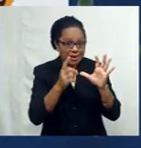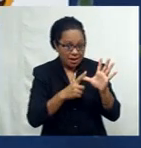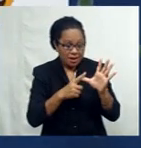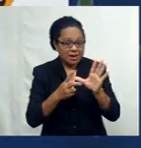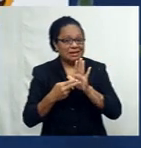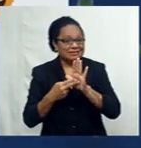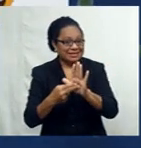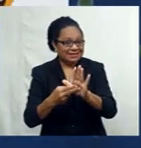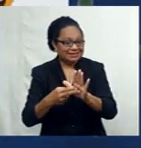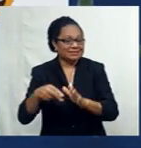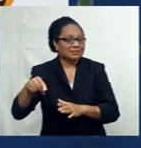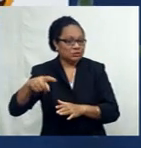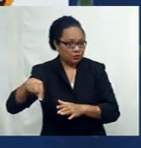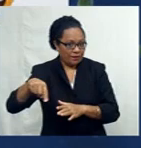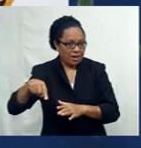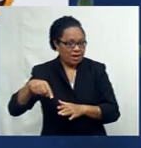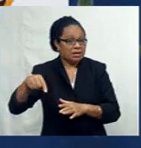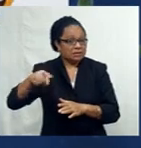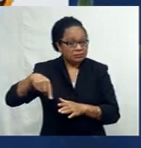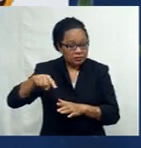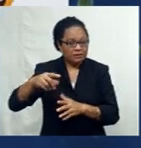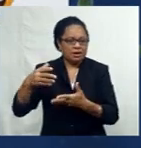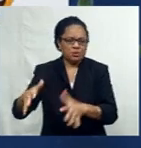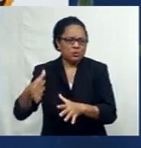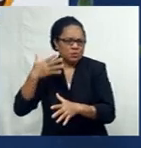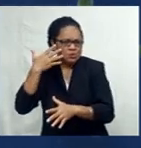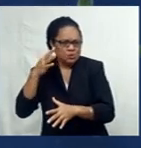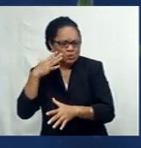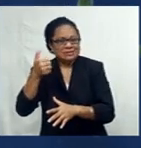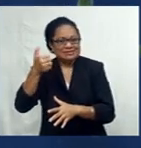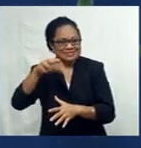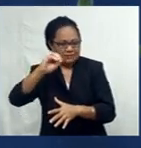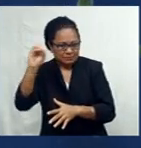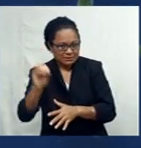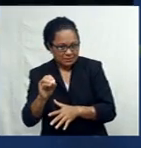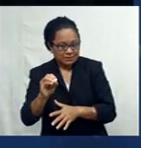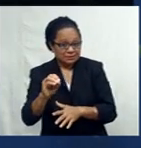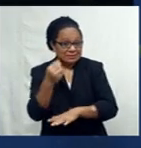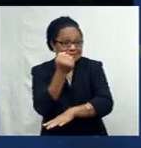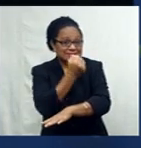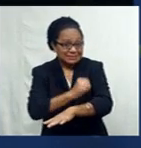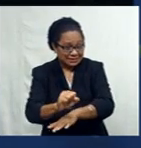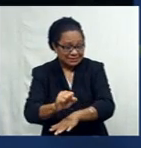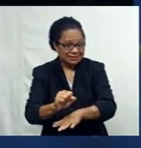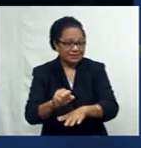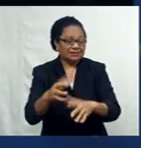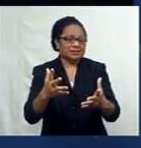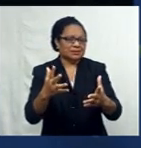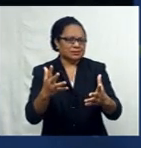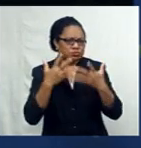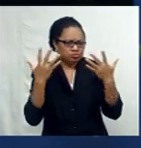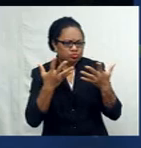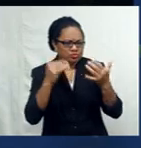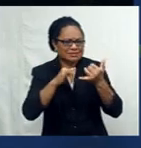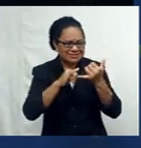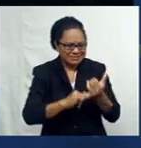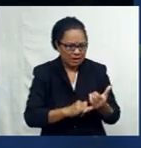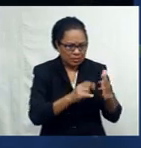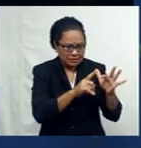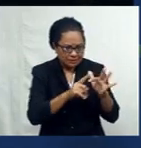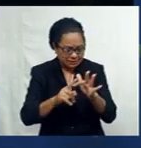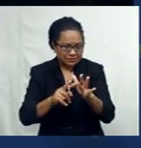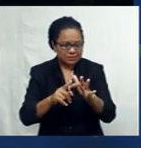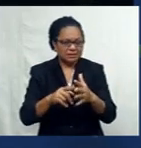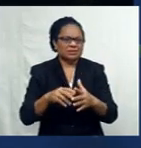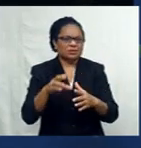and Suva. Suva had the highest humidity at 60%. At sea, expect southeasterly winds, 15 to 20 knots,